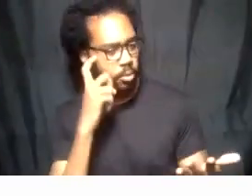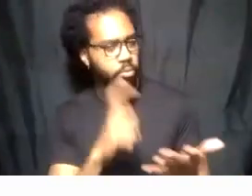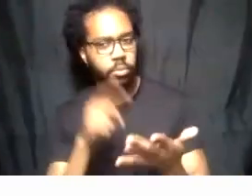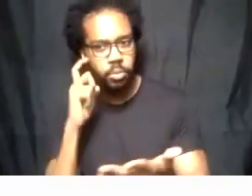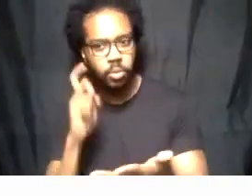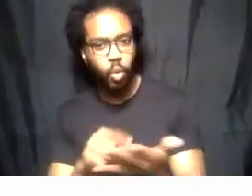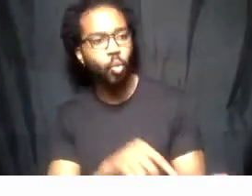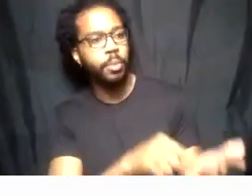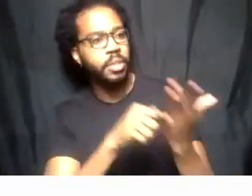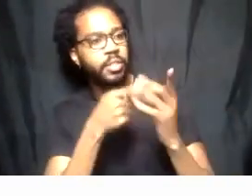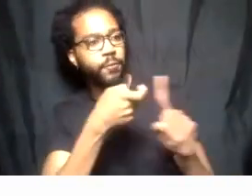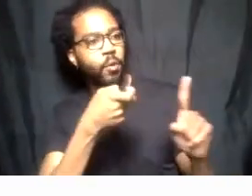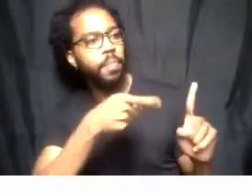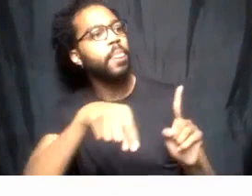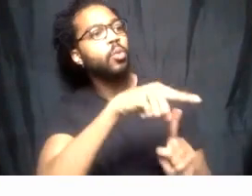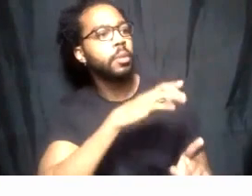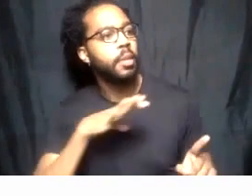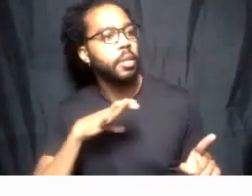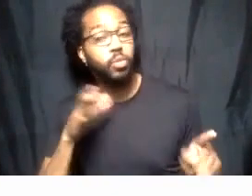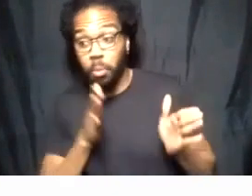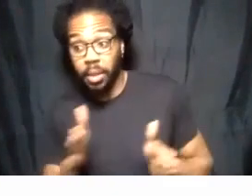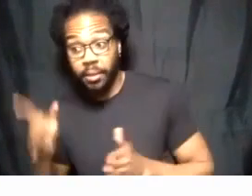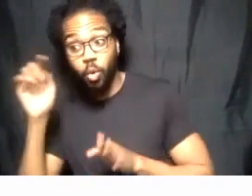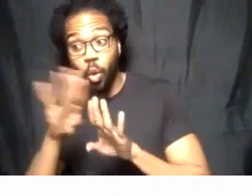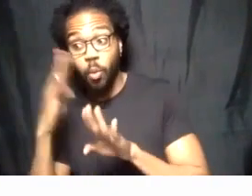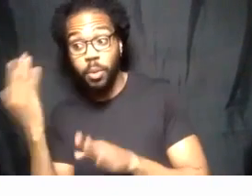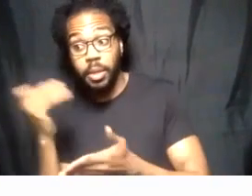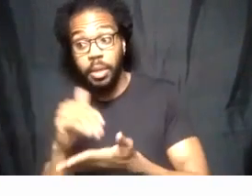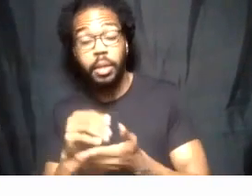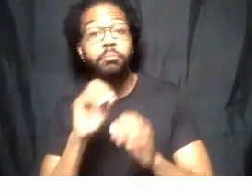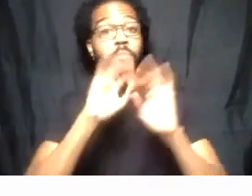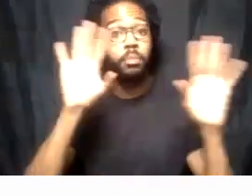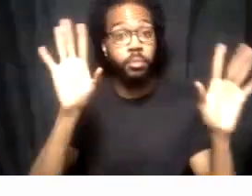as we plan for reopening. And just to be clear with people,